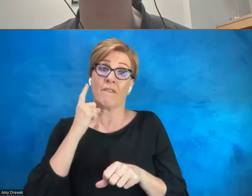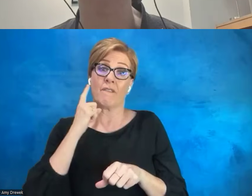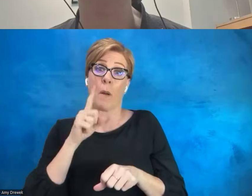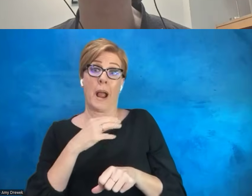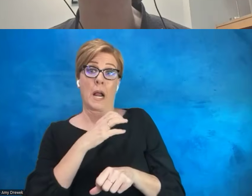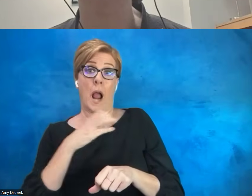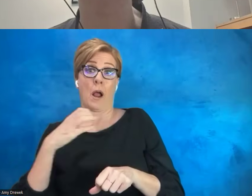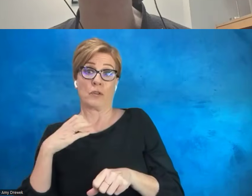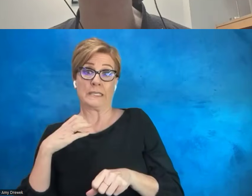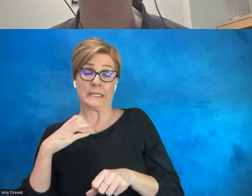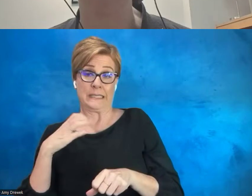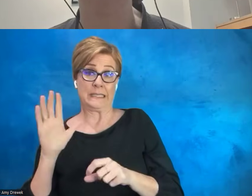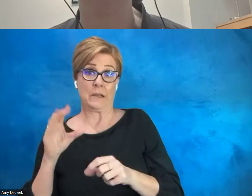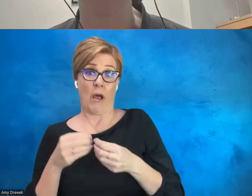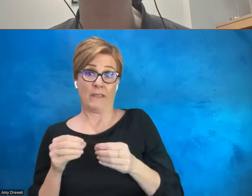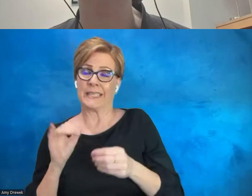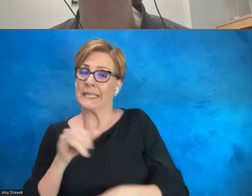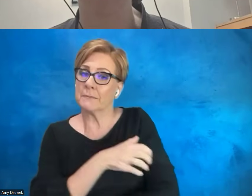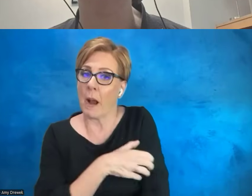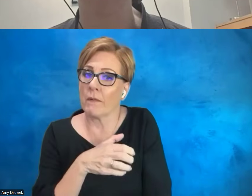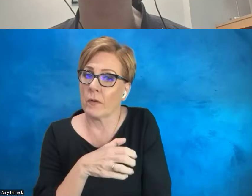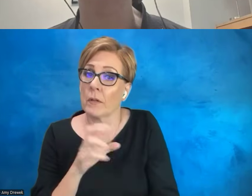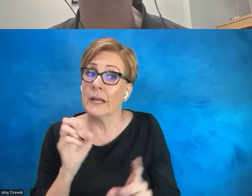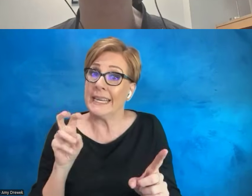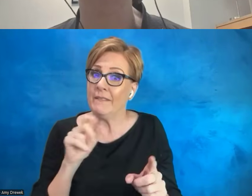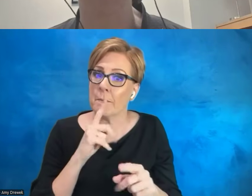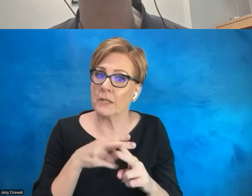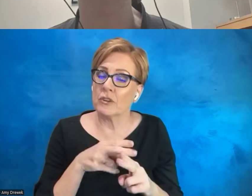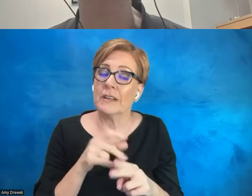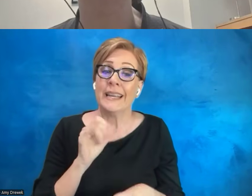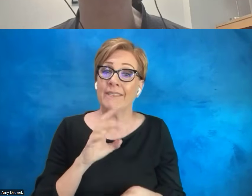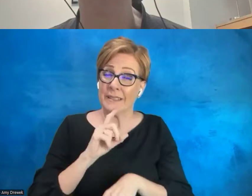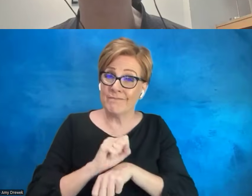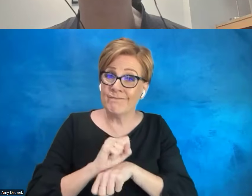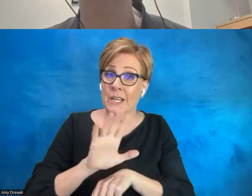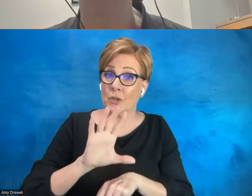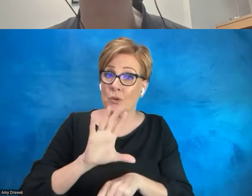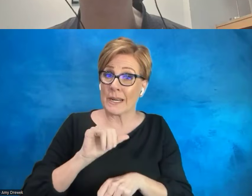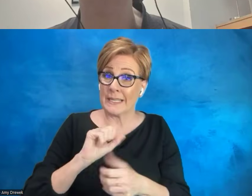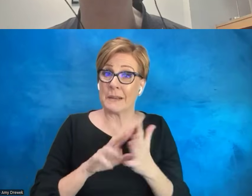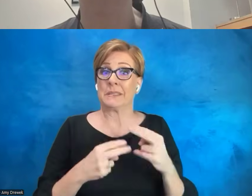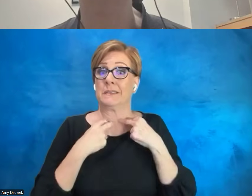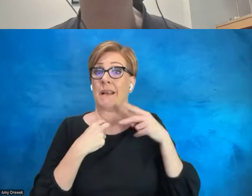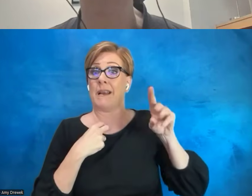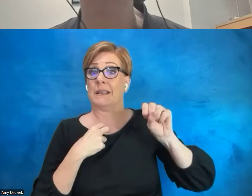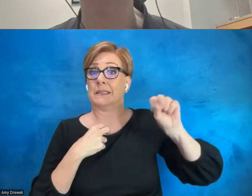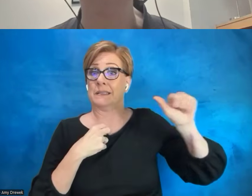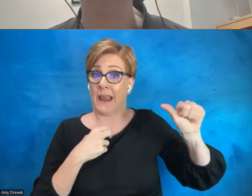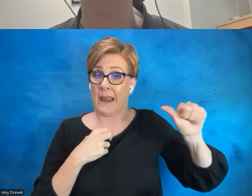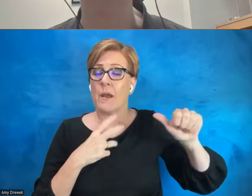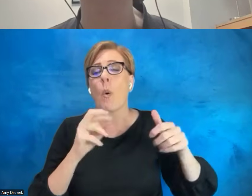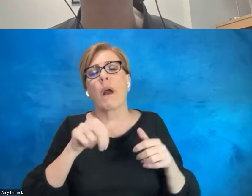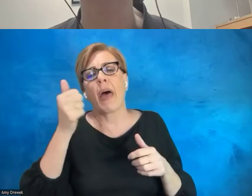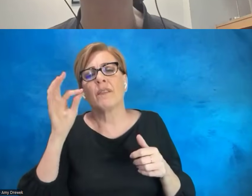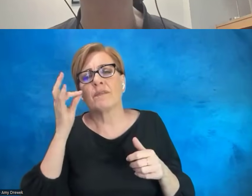powerful tool, like Eve was referencing, to help when things are really truly stuck at SSA, of course, or at another federal